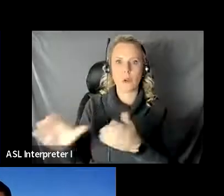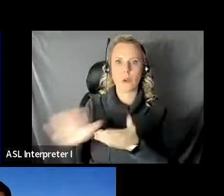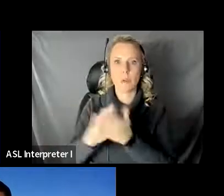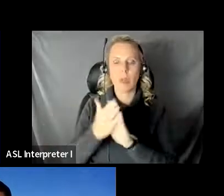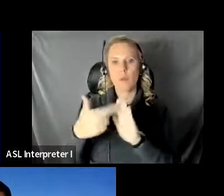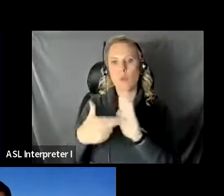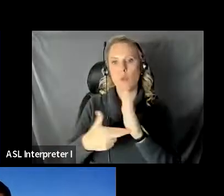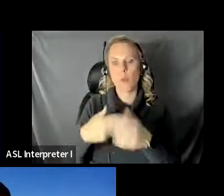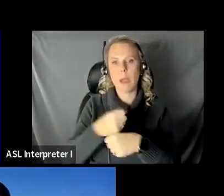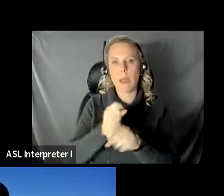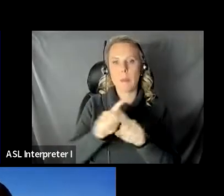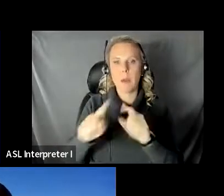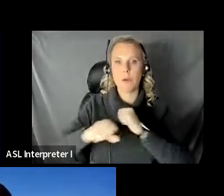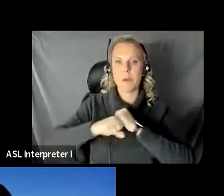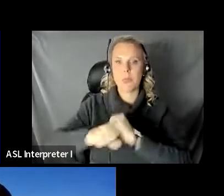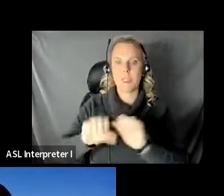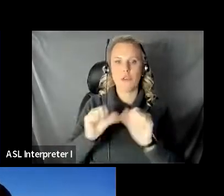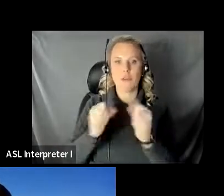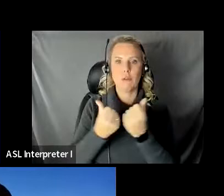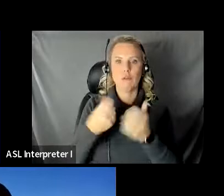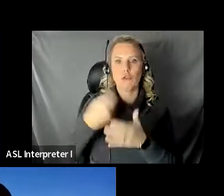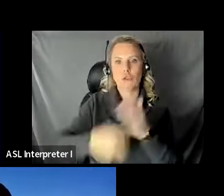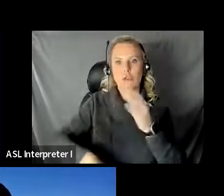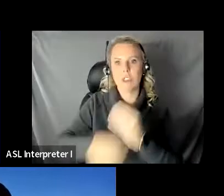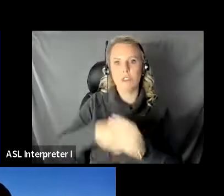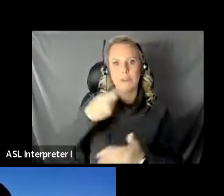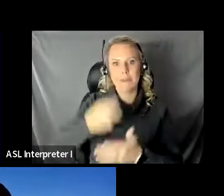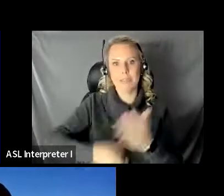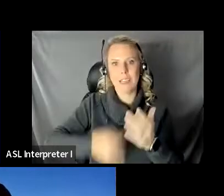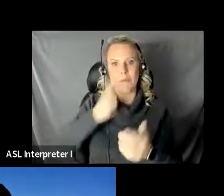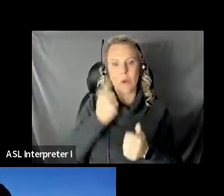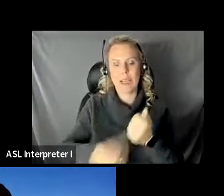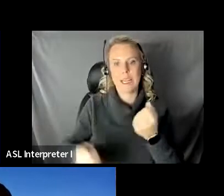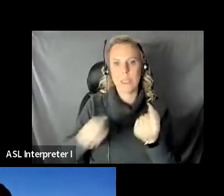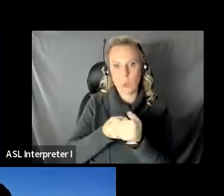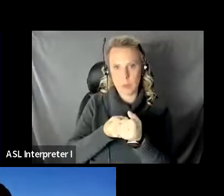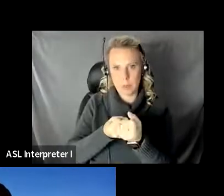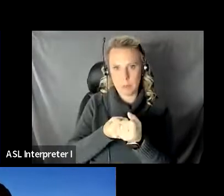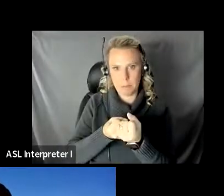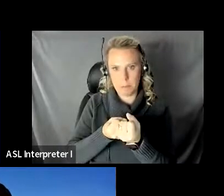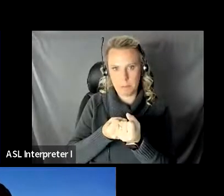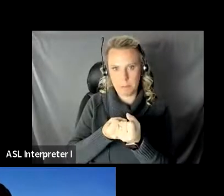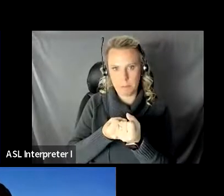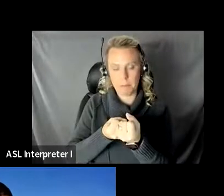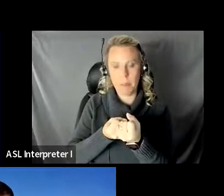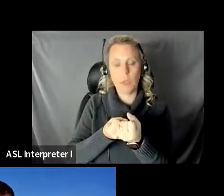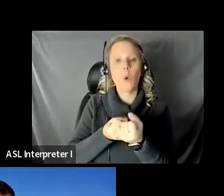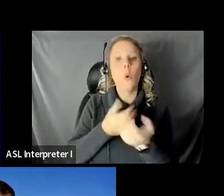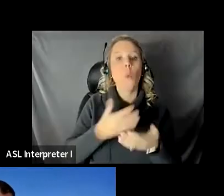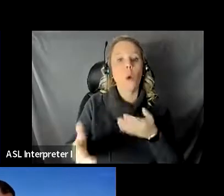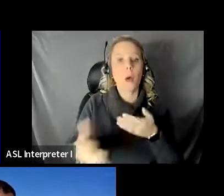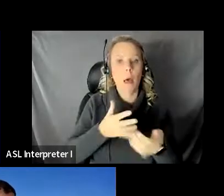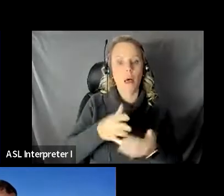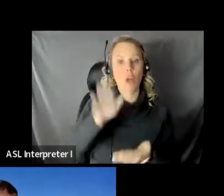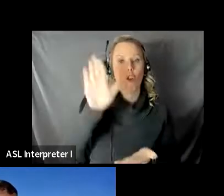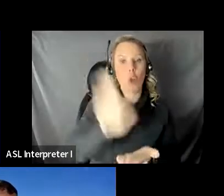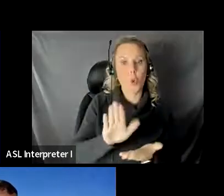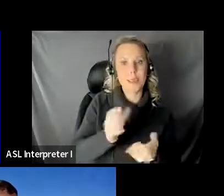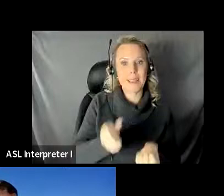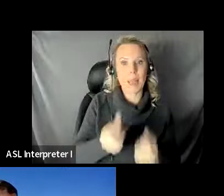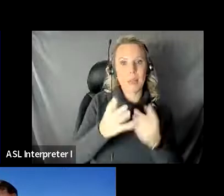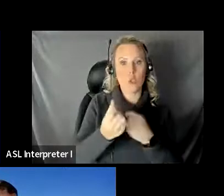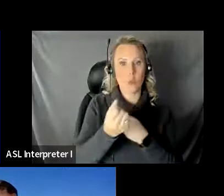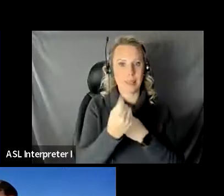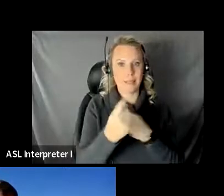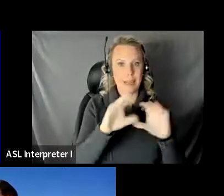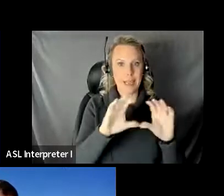but prohibits the agency from charging an additional fee for an endorsement. So while this lowers the number to